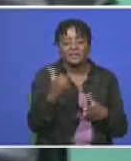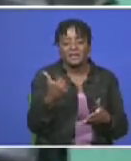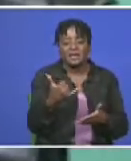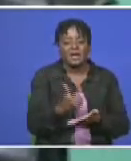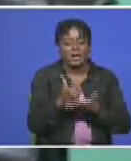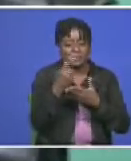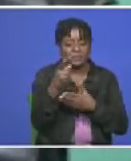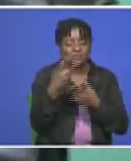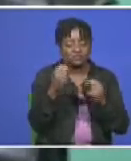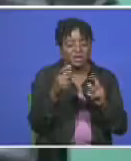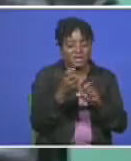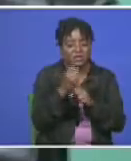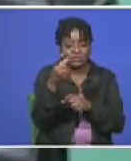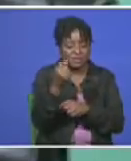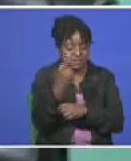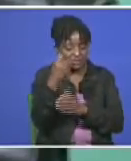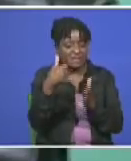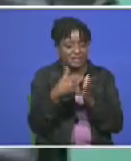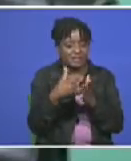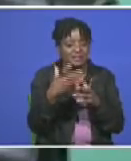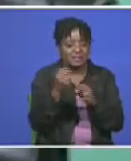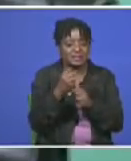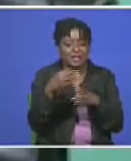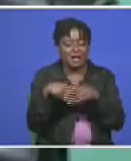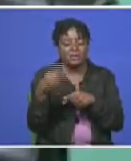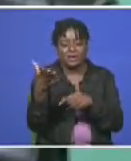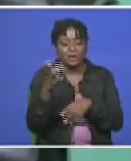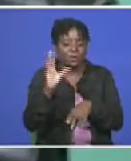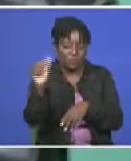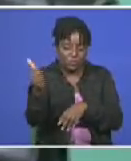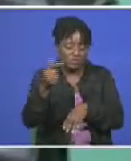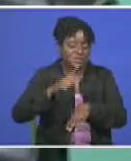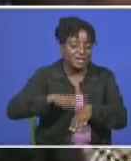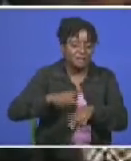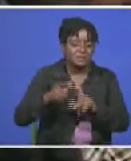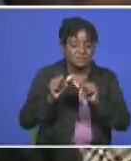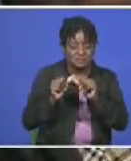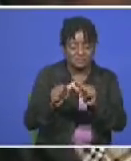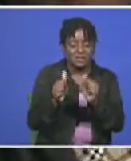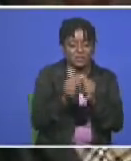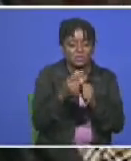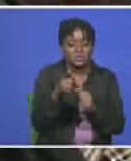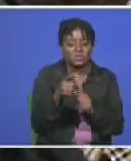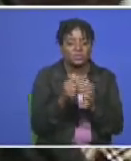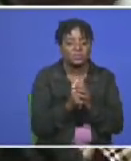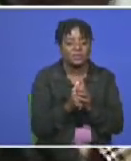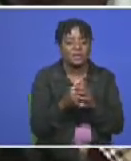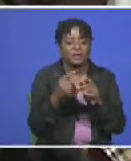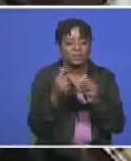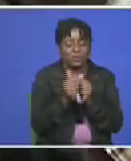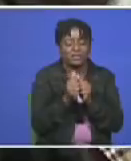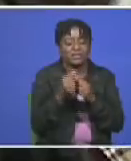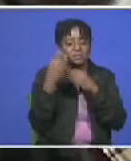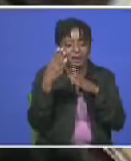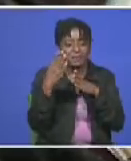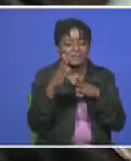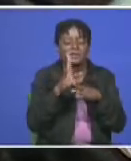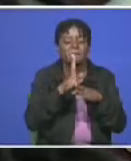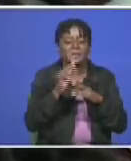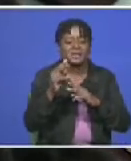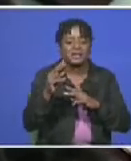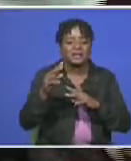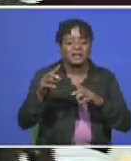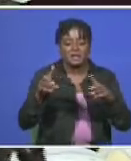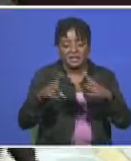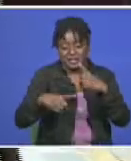they try to get you to understand it, and they take out their own time to spend with you. With the Bahamas being a diverse country,